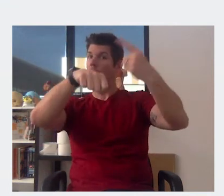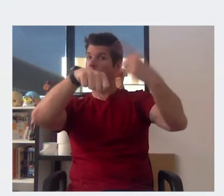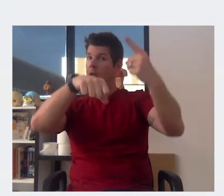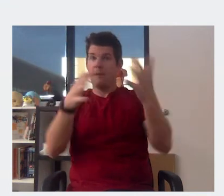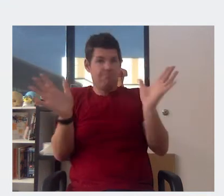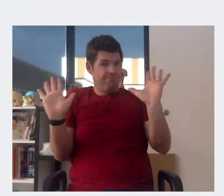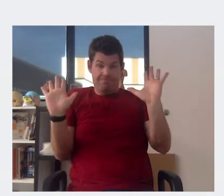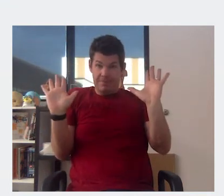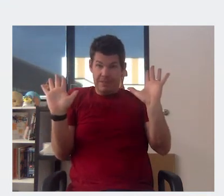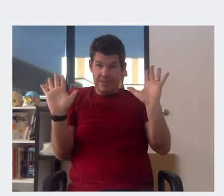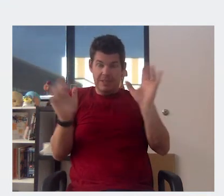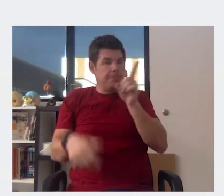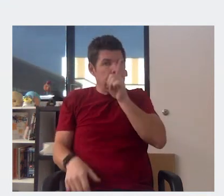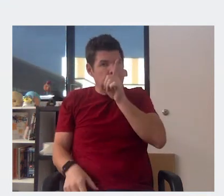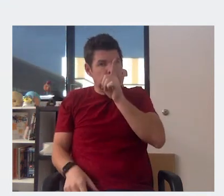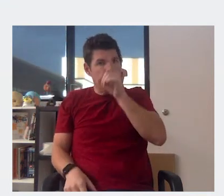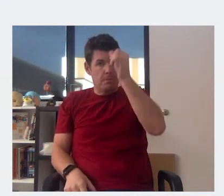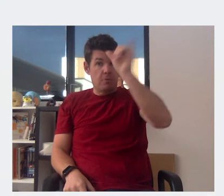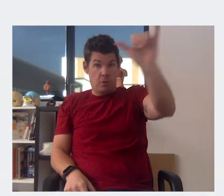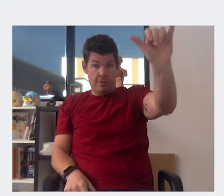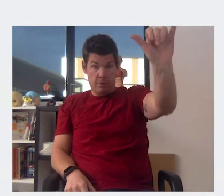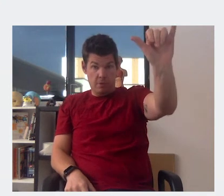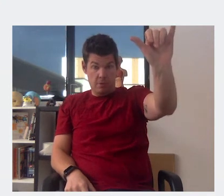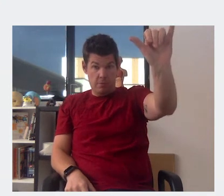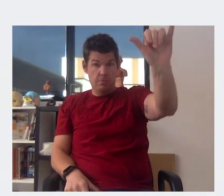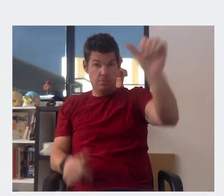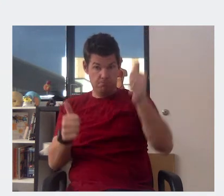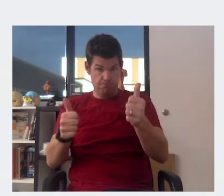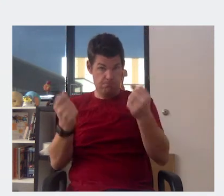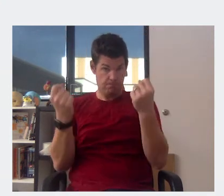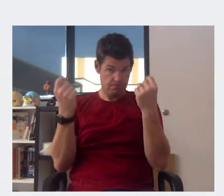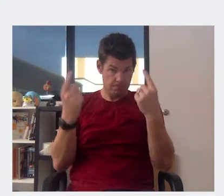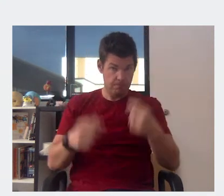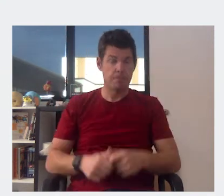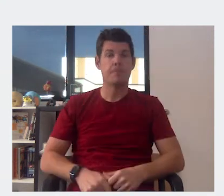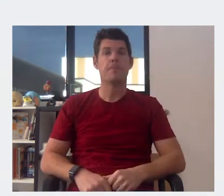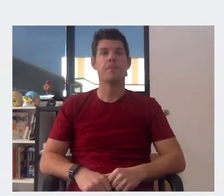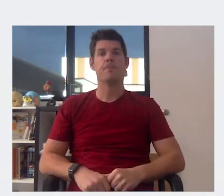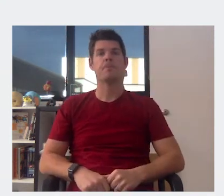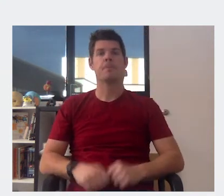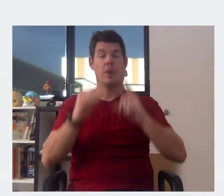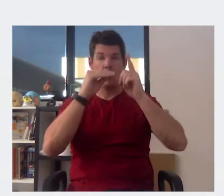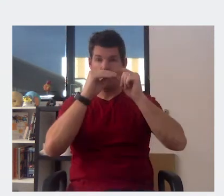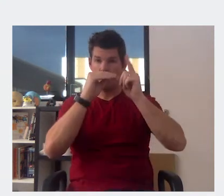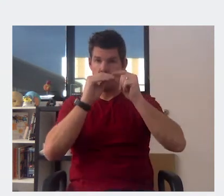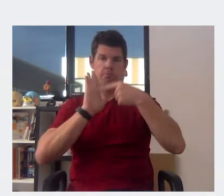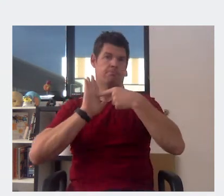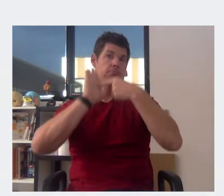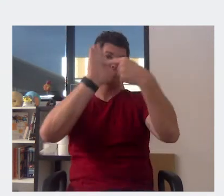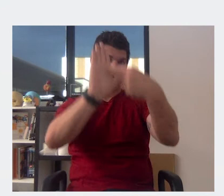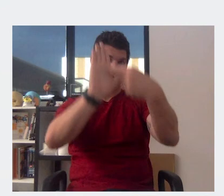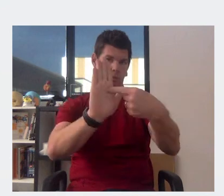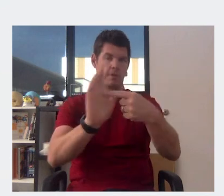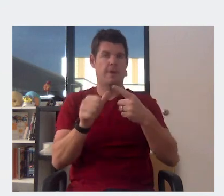it's only going to do it once and only when I press button A. Got one more thing to show you, but first I want to point